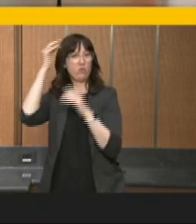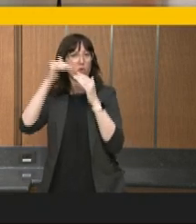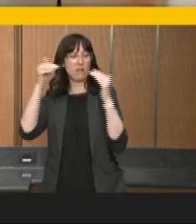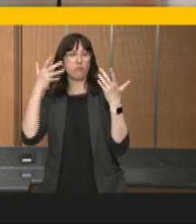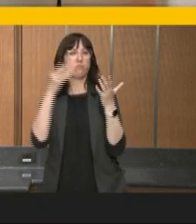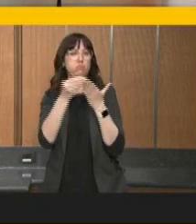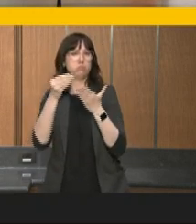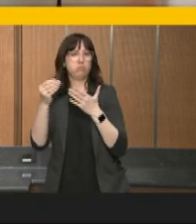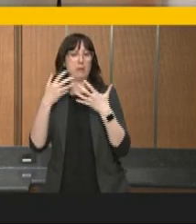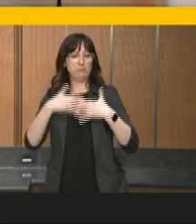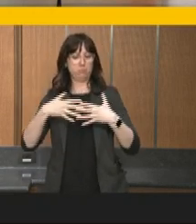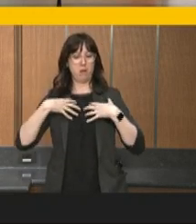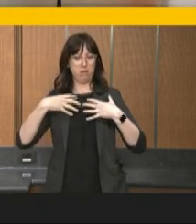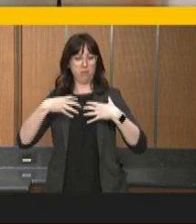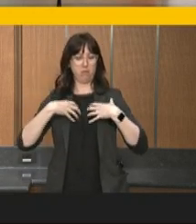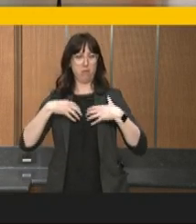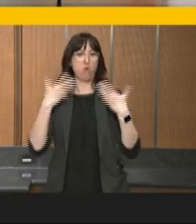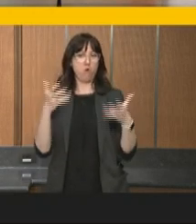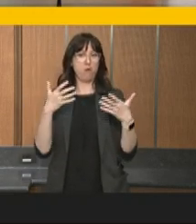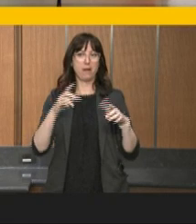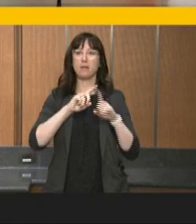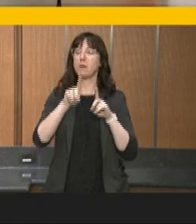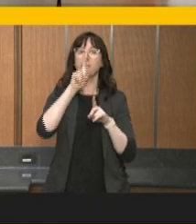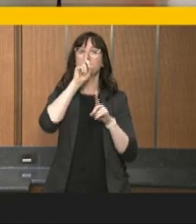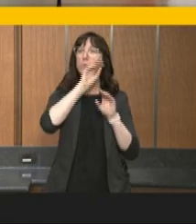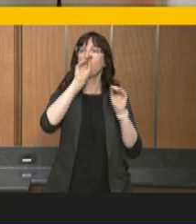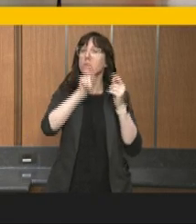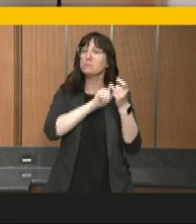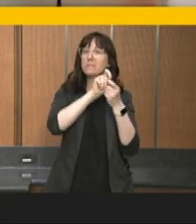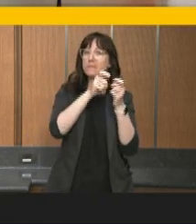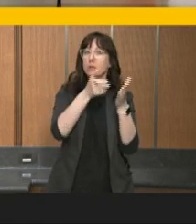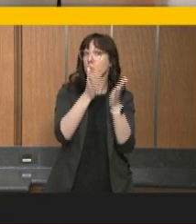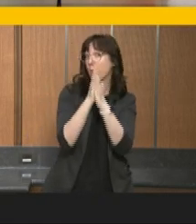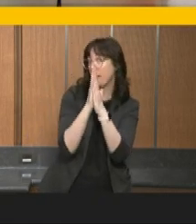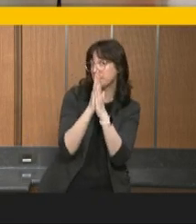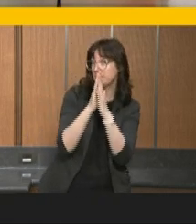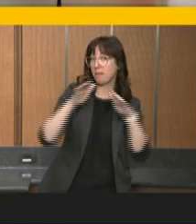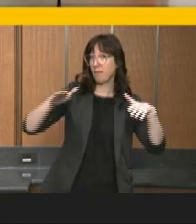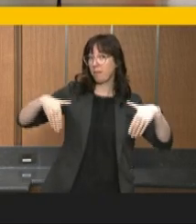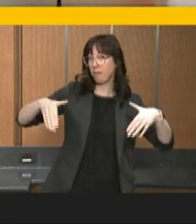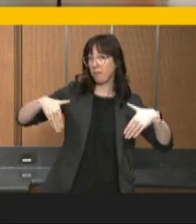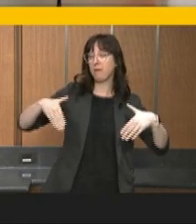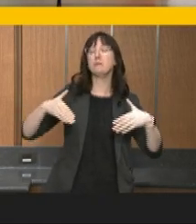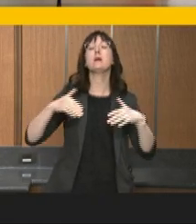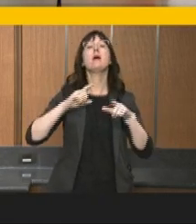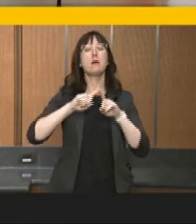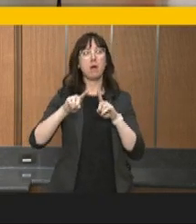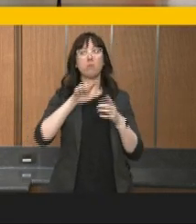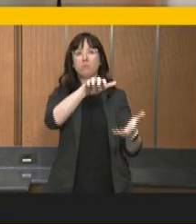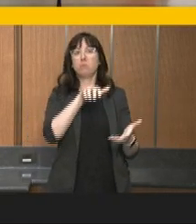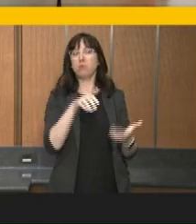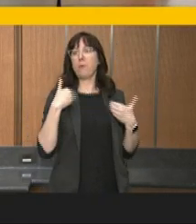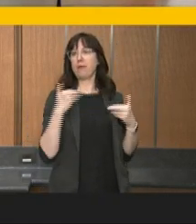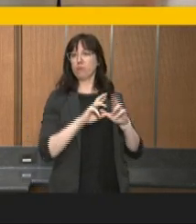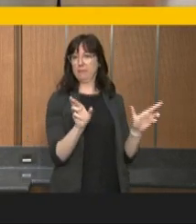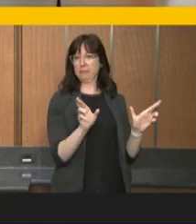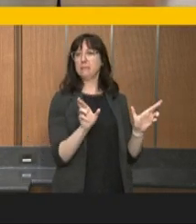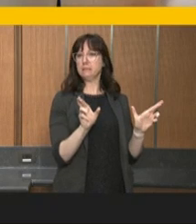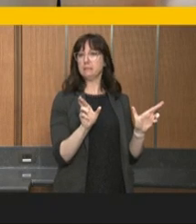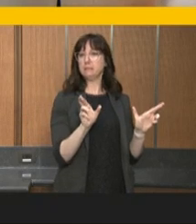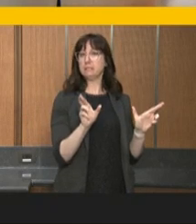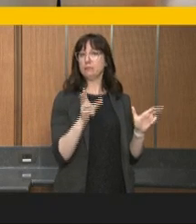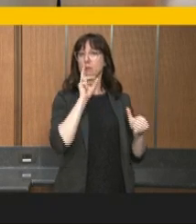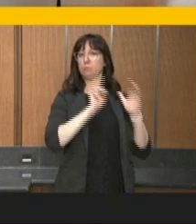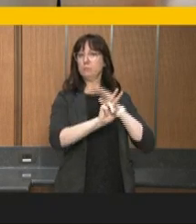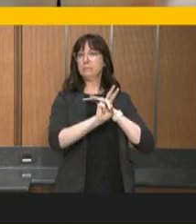though there hasn't been any specific request necessarily for some of them. So we're trying to just preempt any